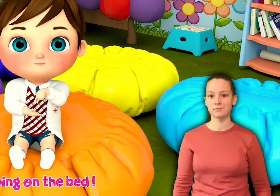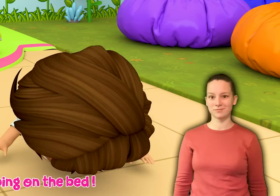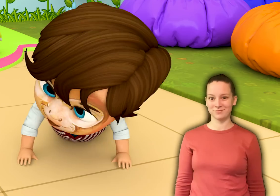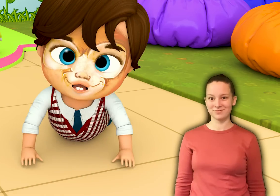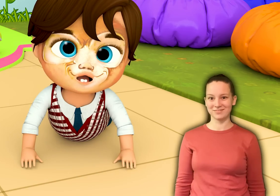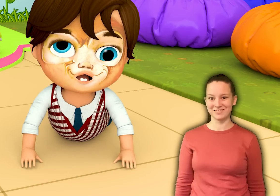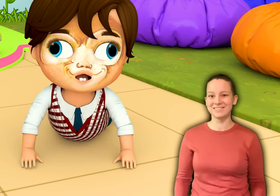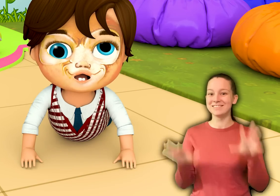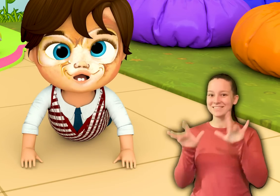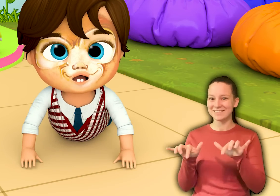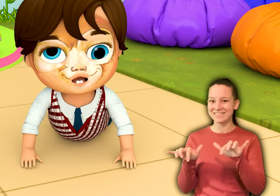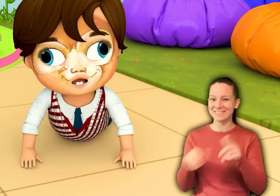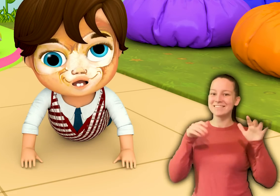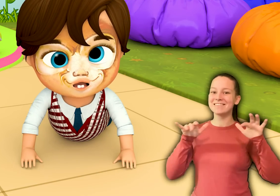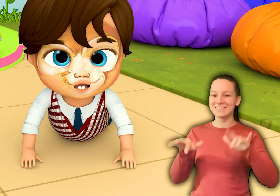the